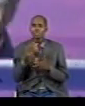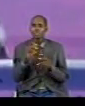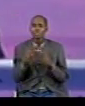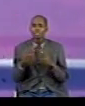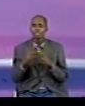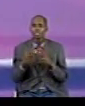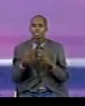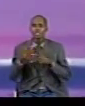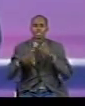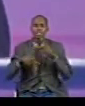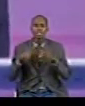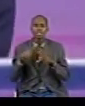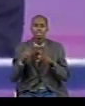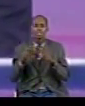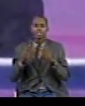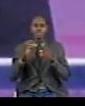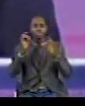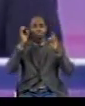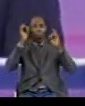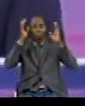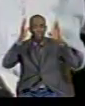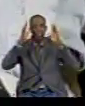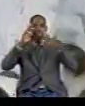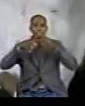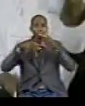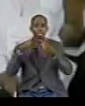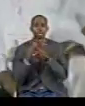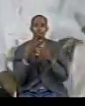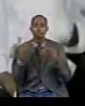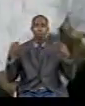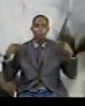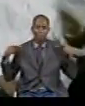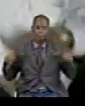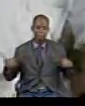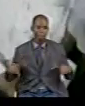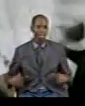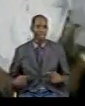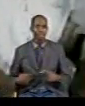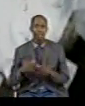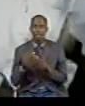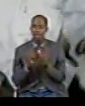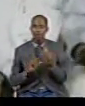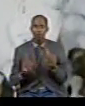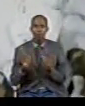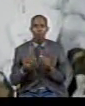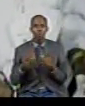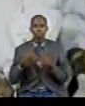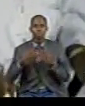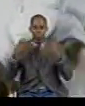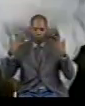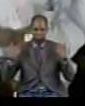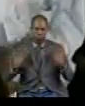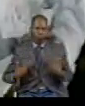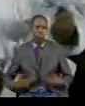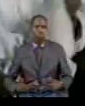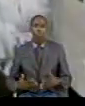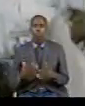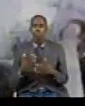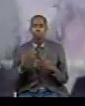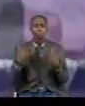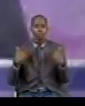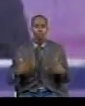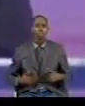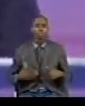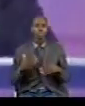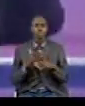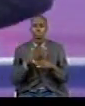pain everywhere, every joint, every part of the body, total, complete breakdown.